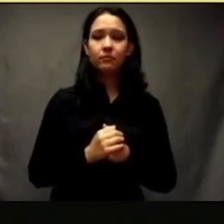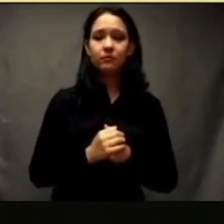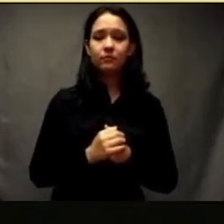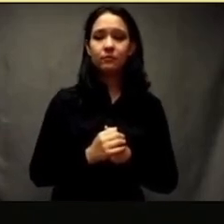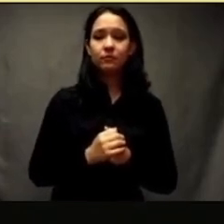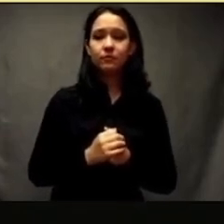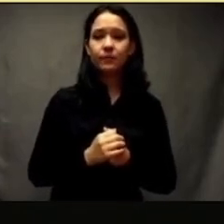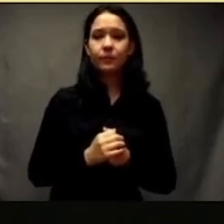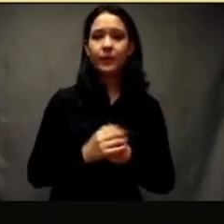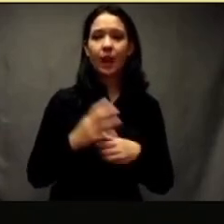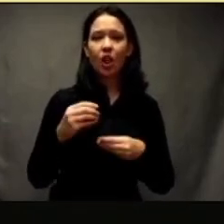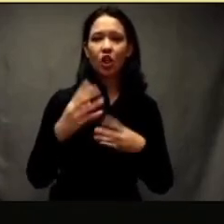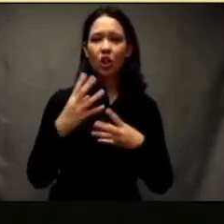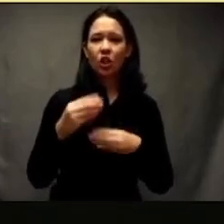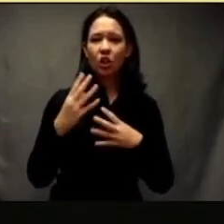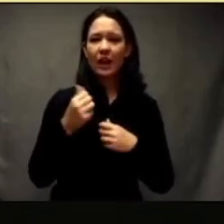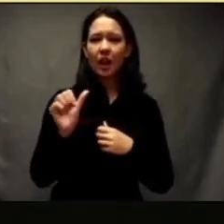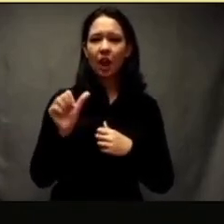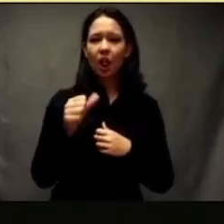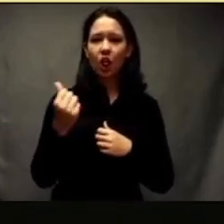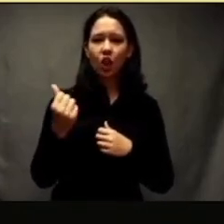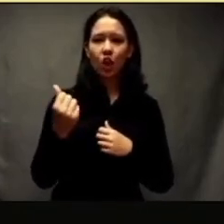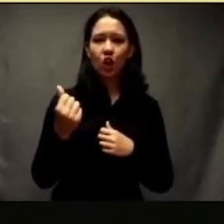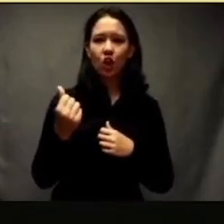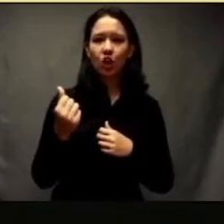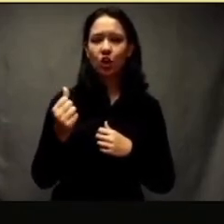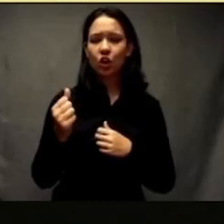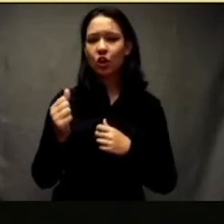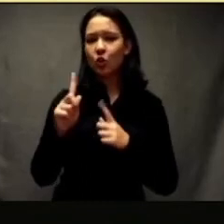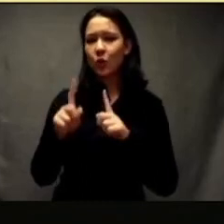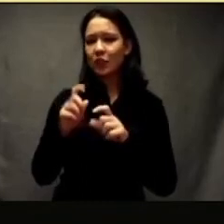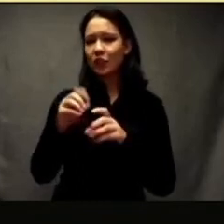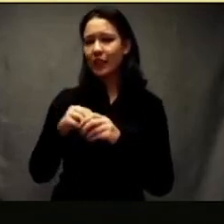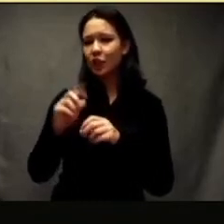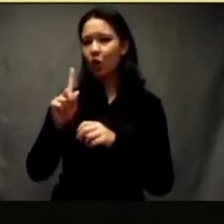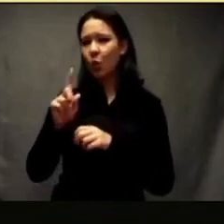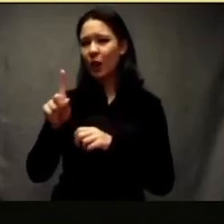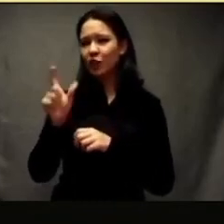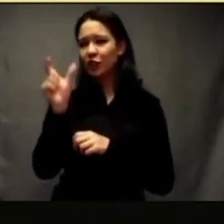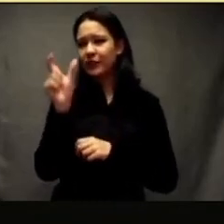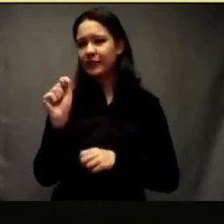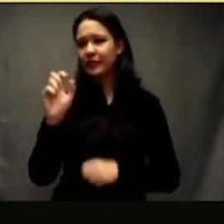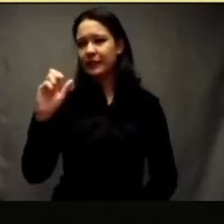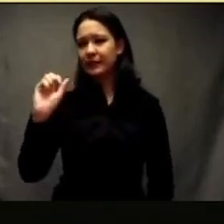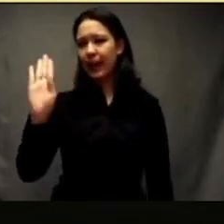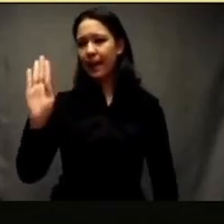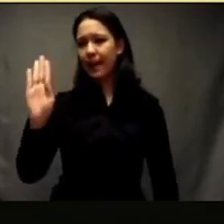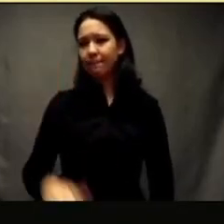looking for, are there any other questions in the question section?